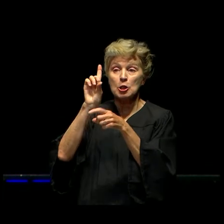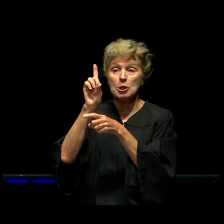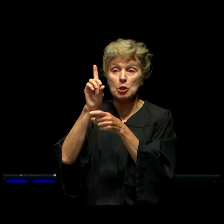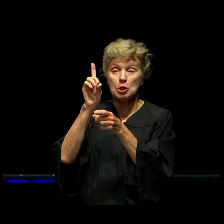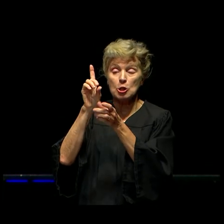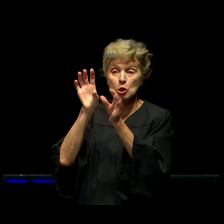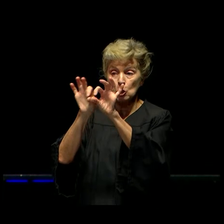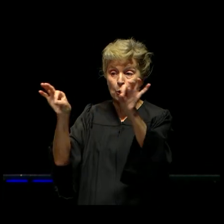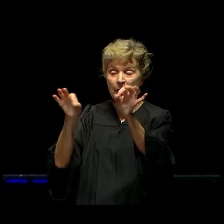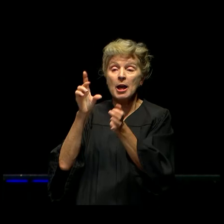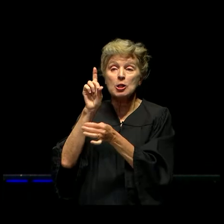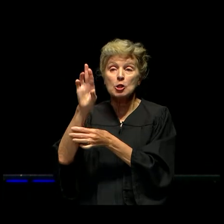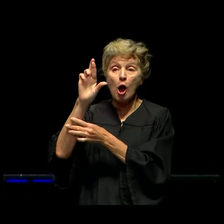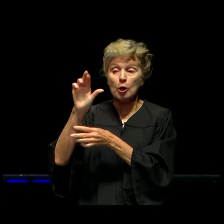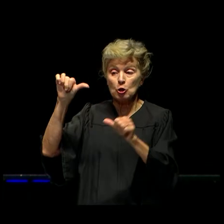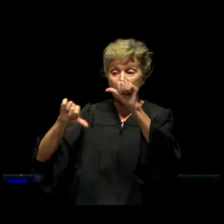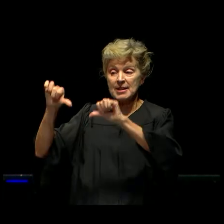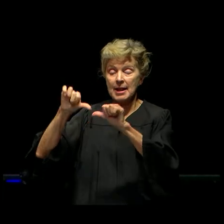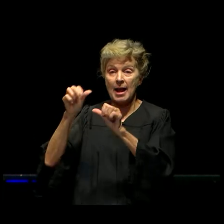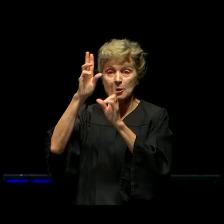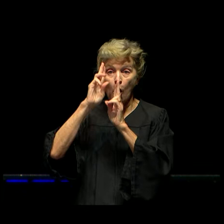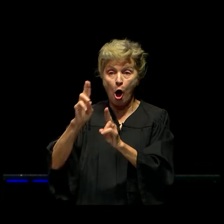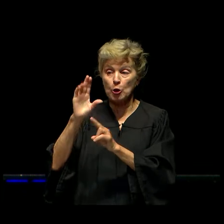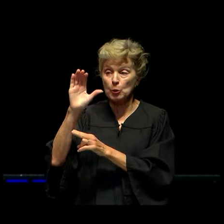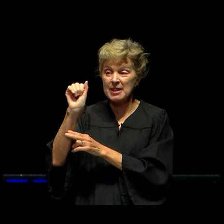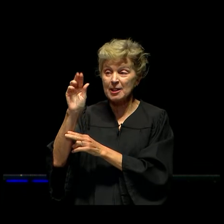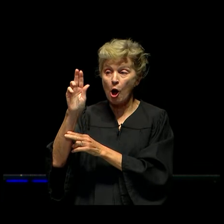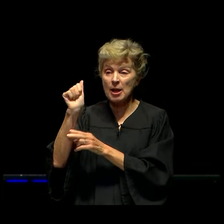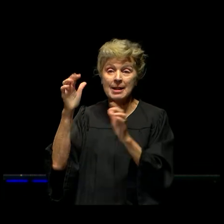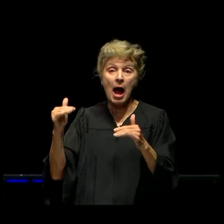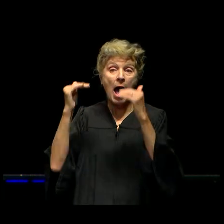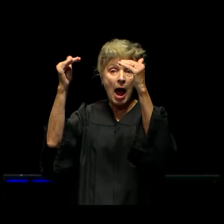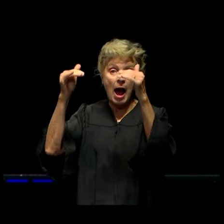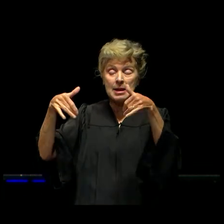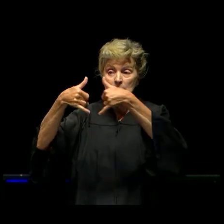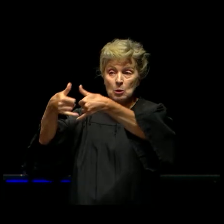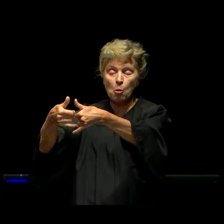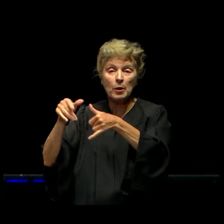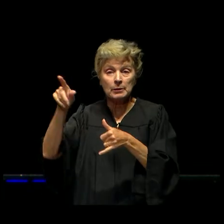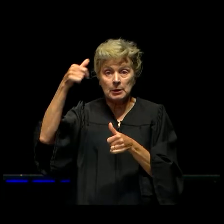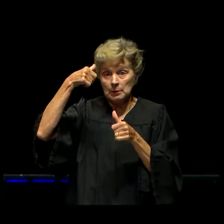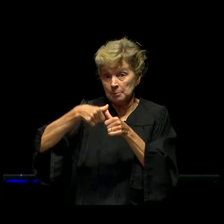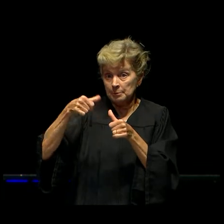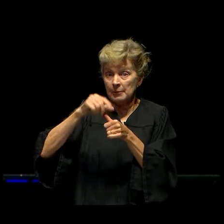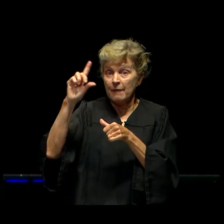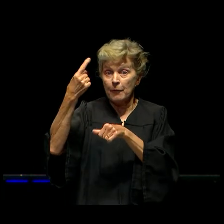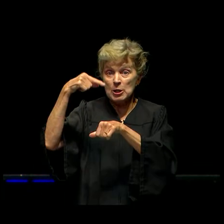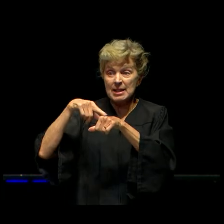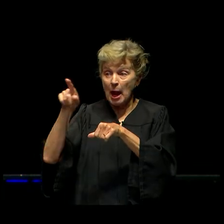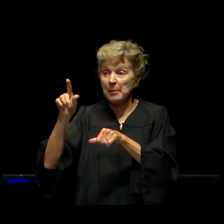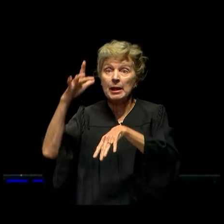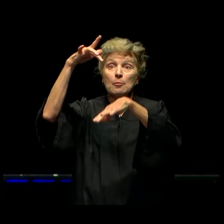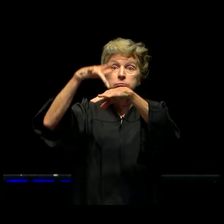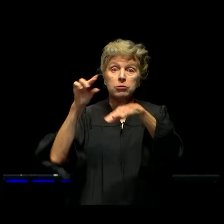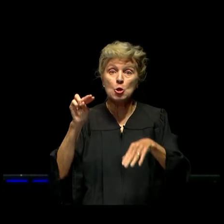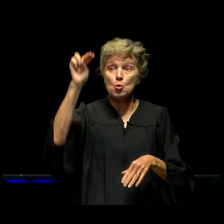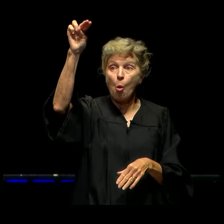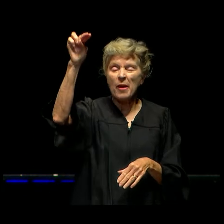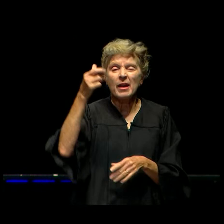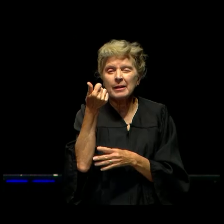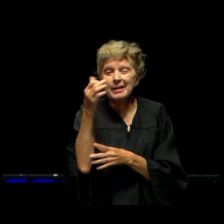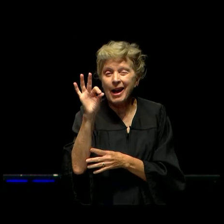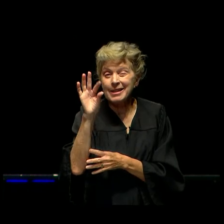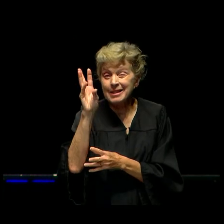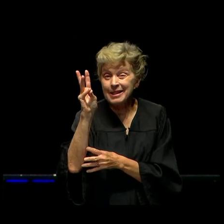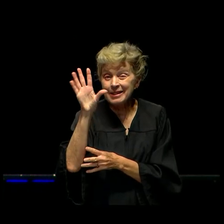of Science, honoris causa, our highest award. John England remembers the first time he went to the North. It was